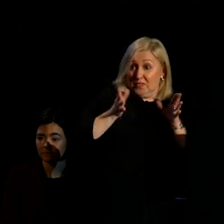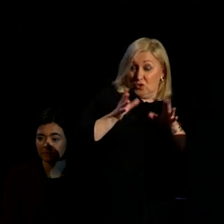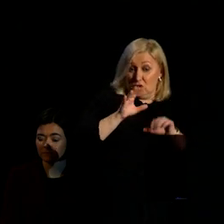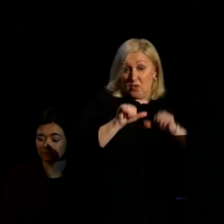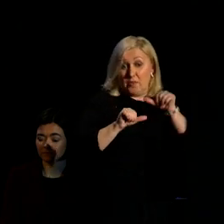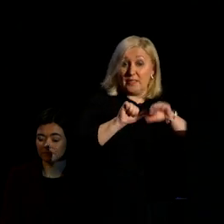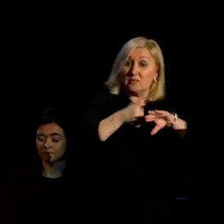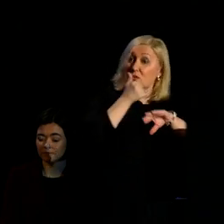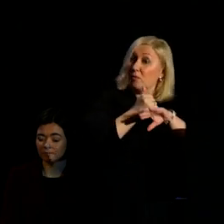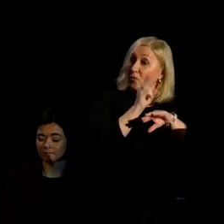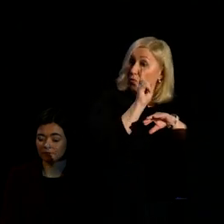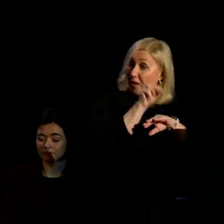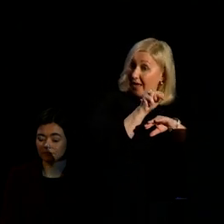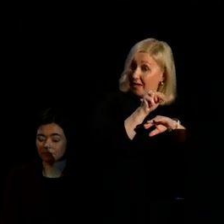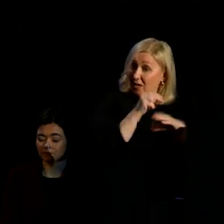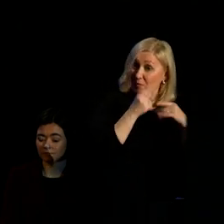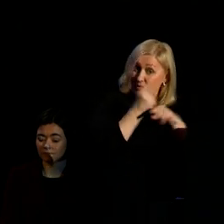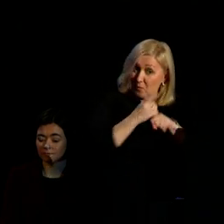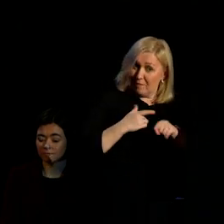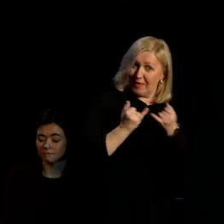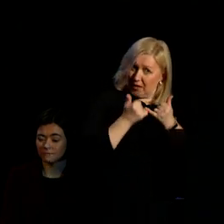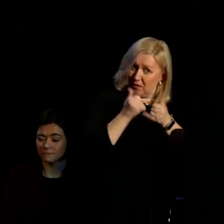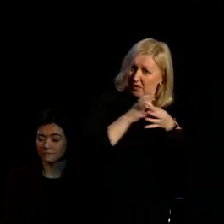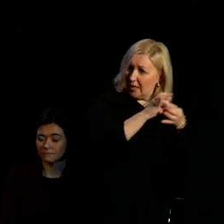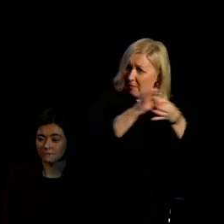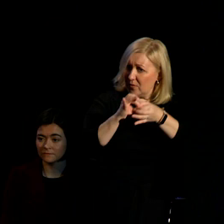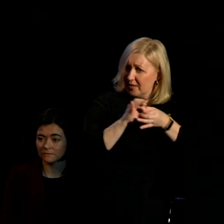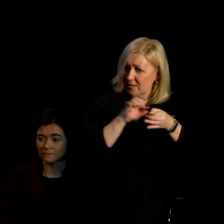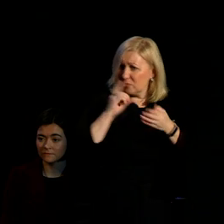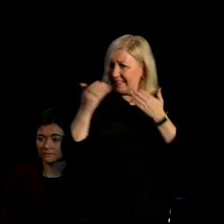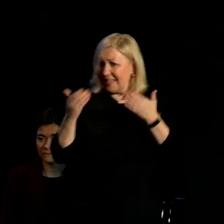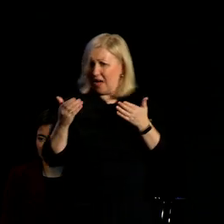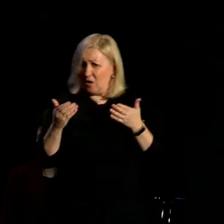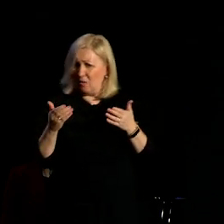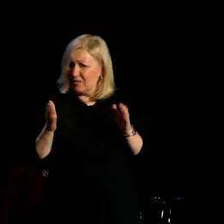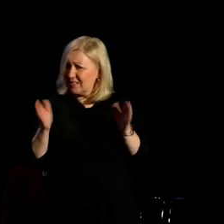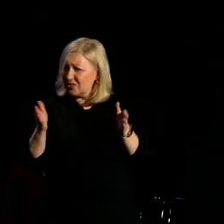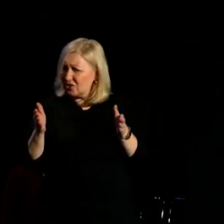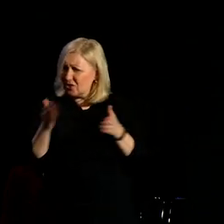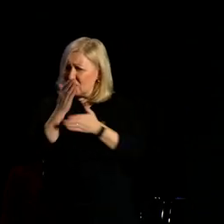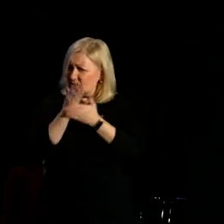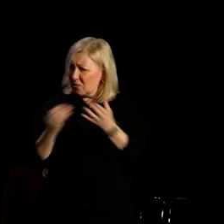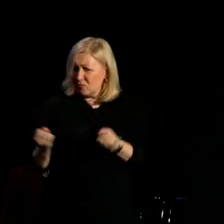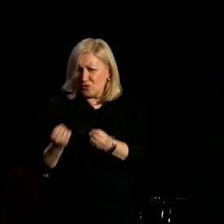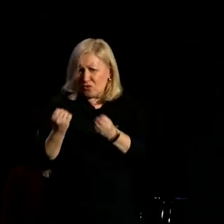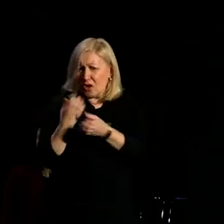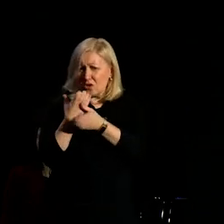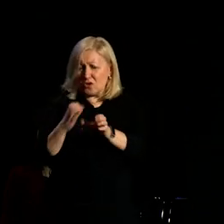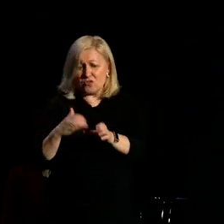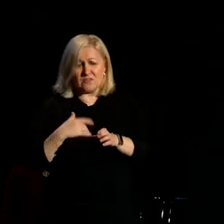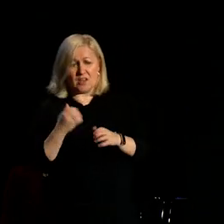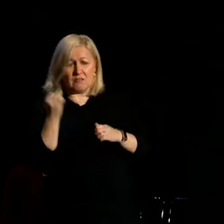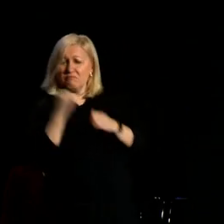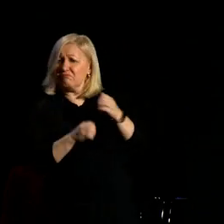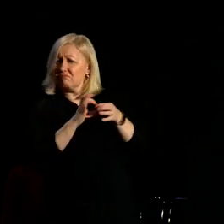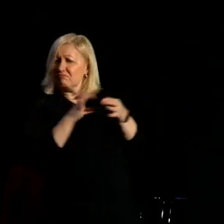no longer to be taken as a given. Several states, including some of the most powerful actors globally, are